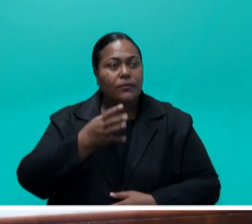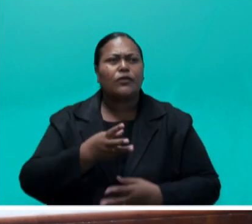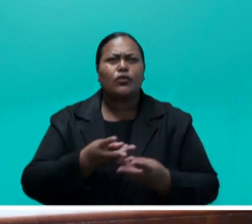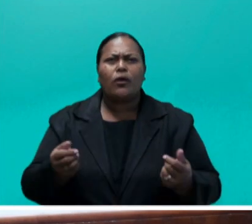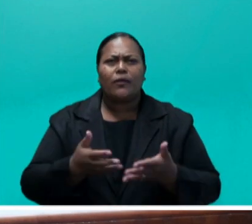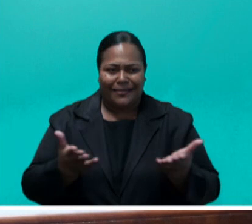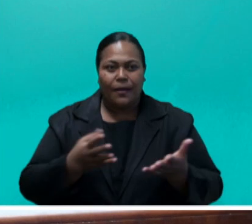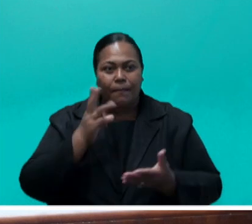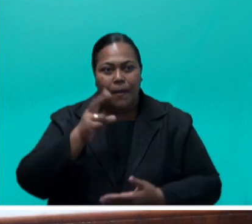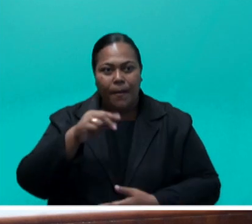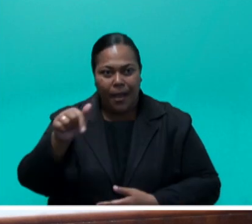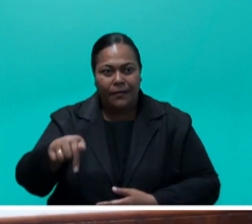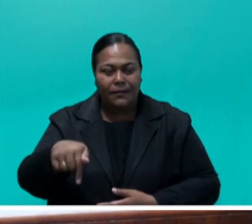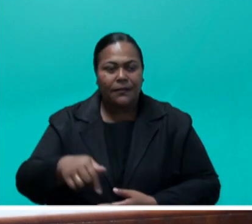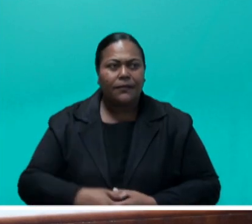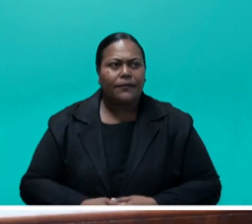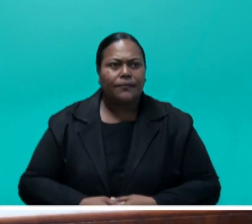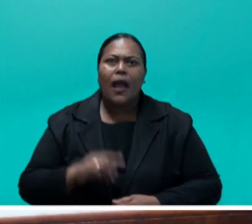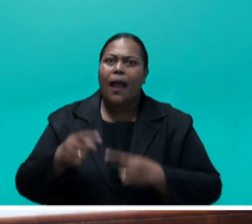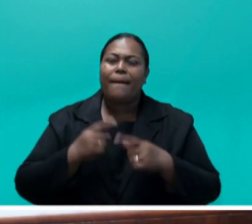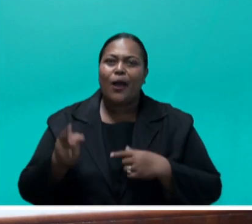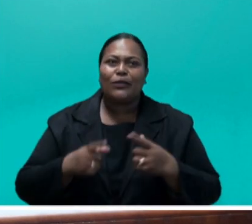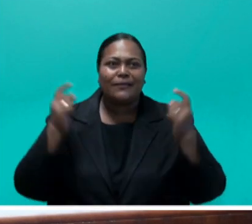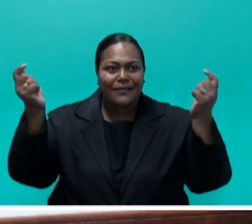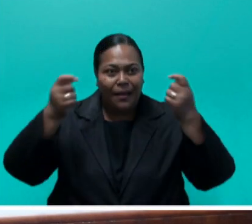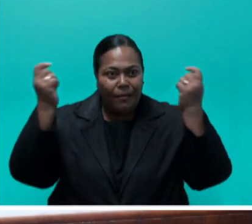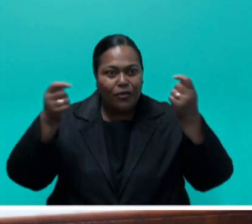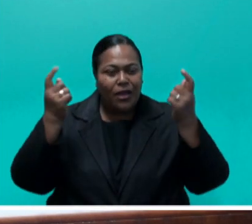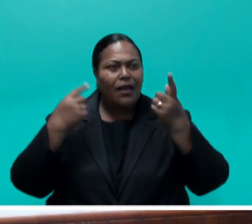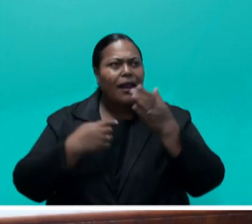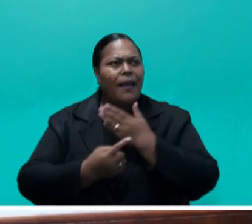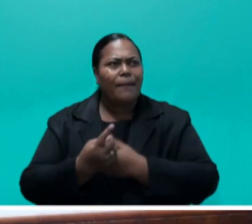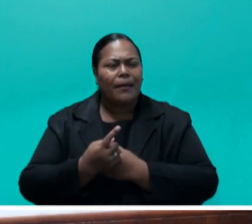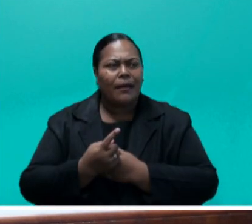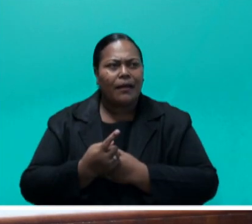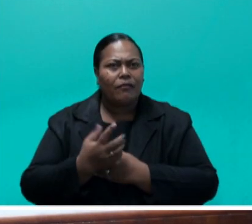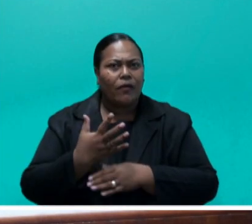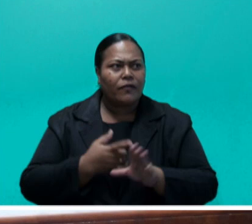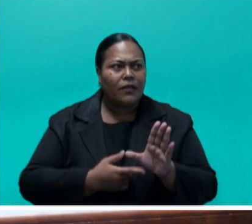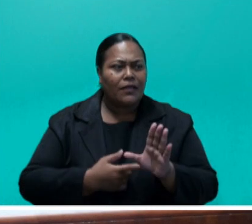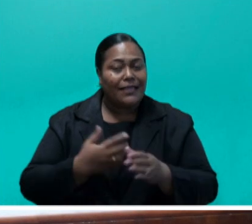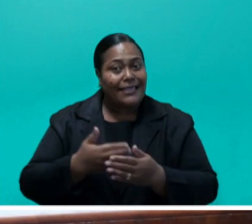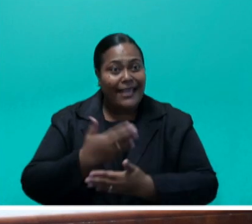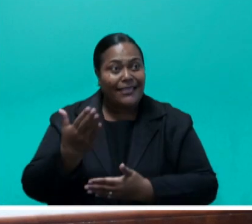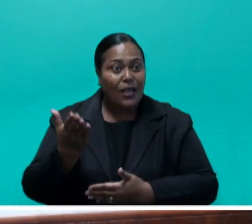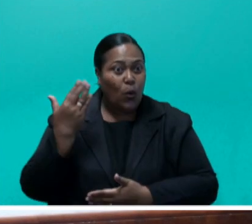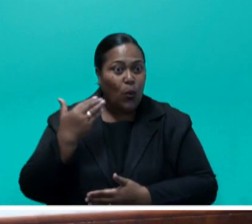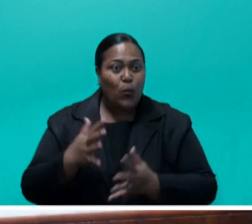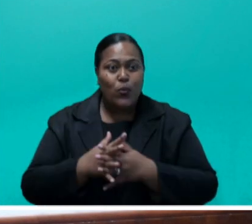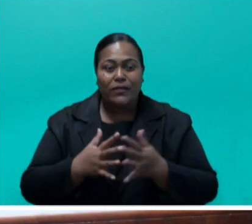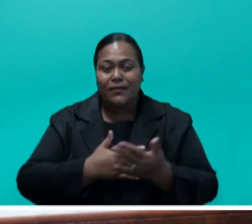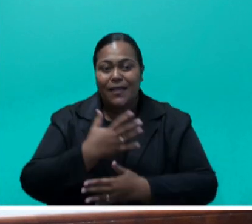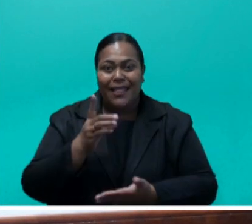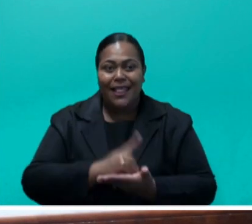esteemed House regarding a momentous occasion that transpired just days ago. On Wednesday,